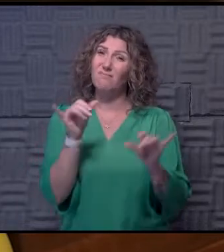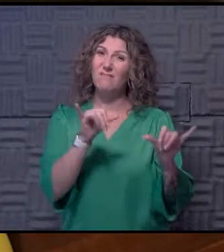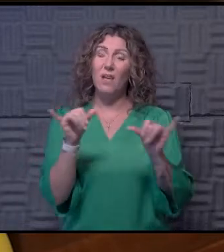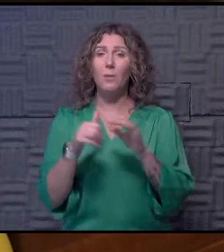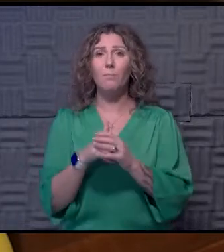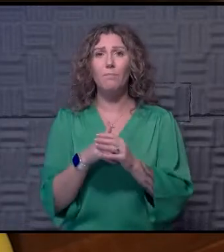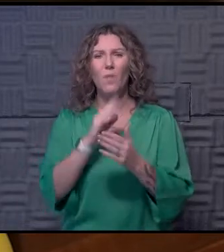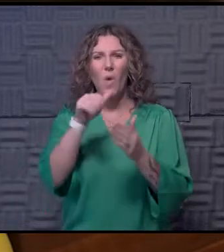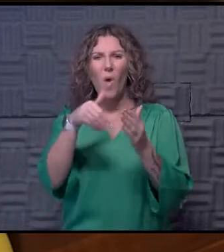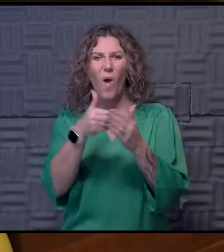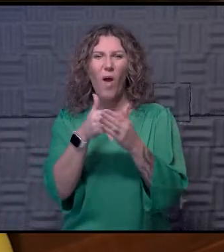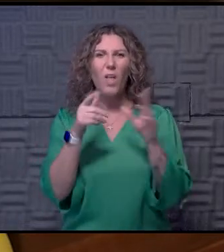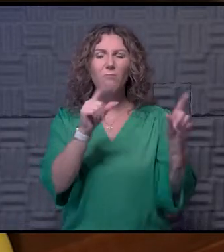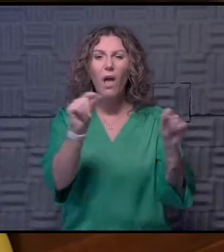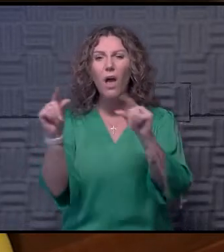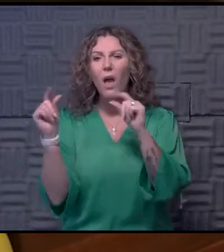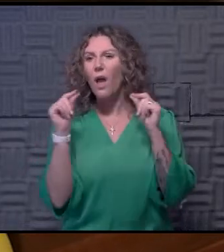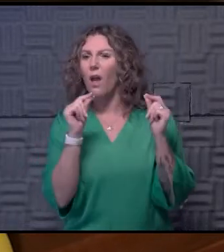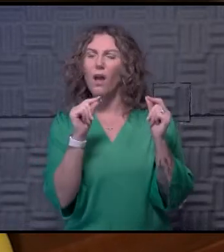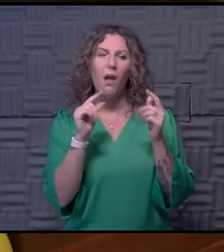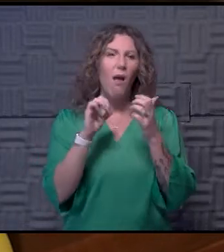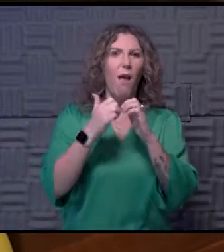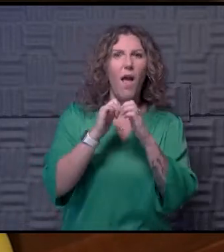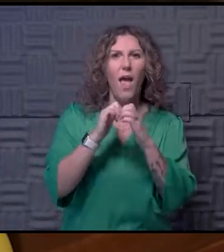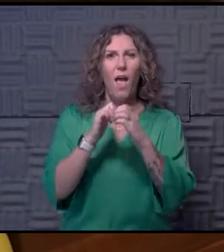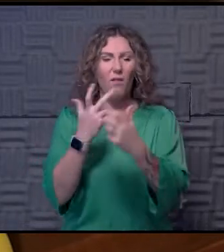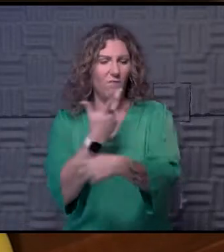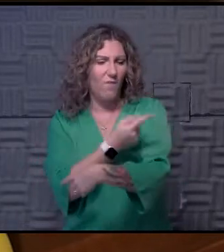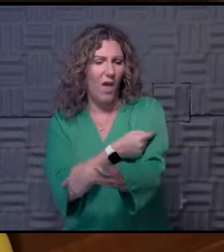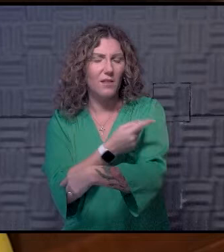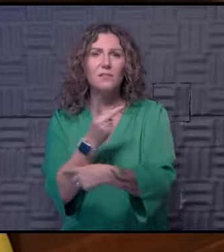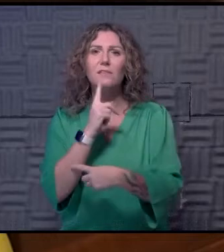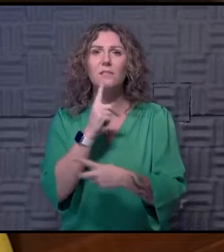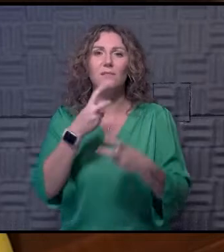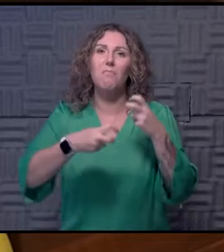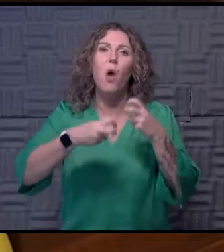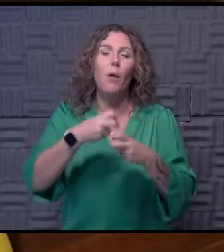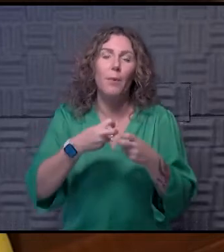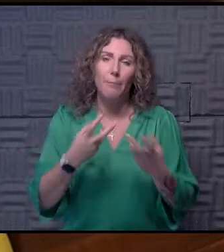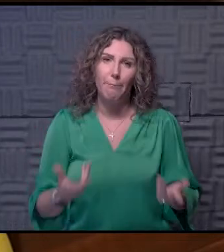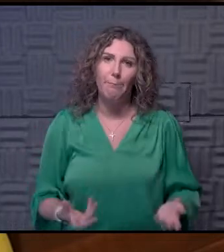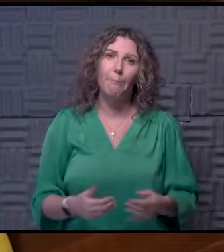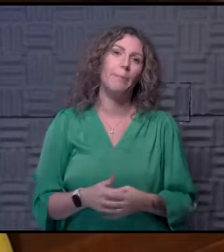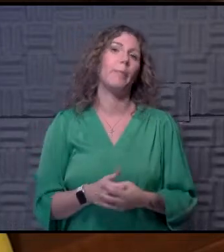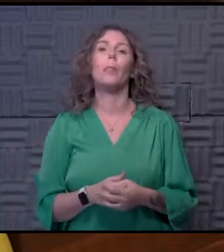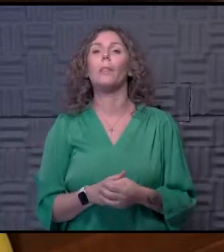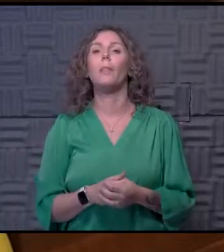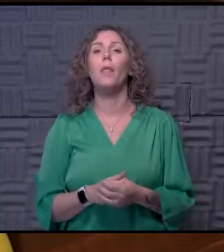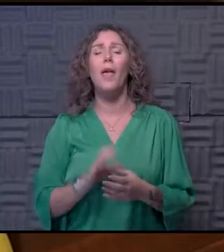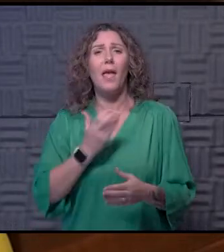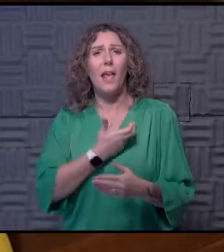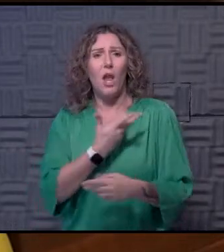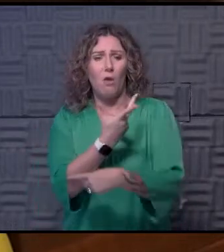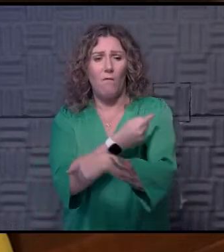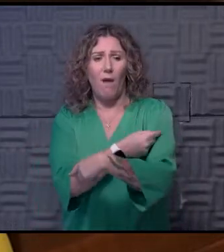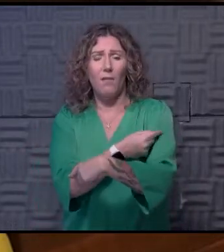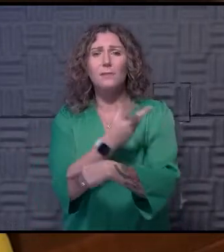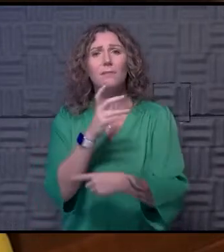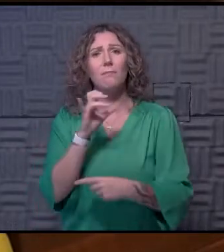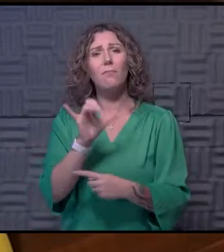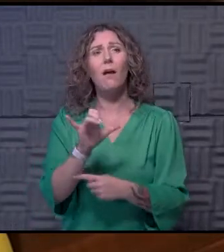the noise around how vaccines is really problematic. Our vaccine